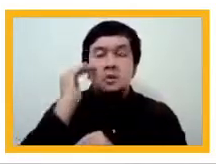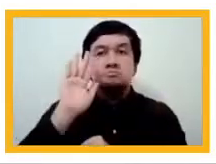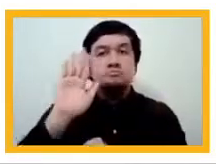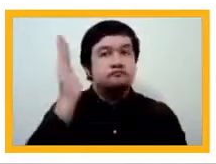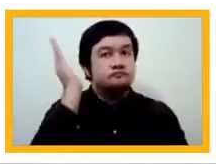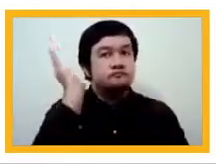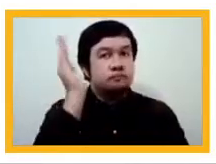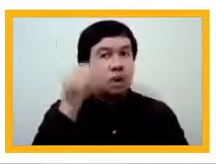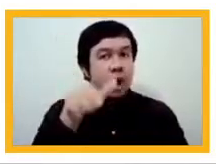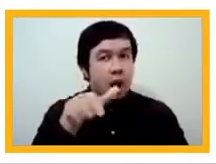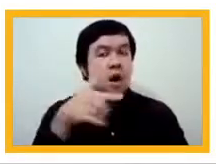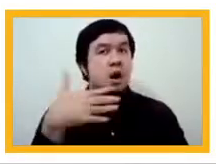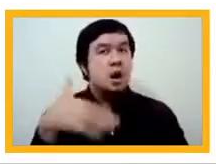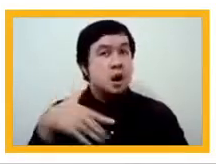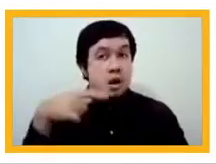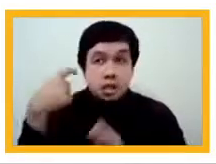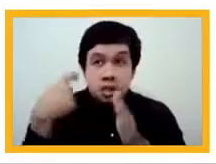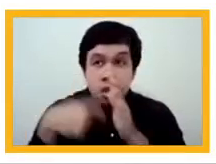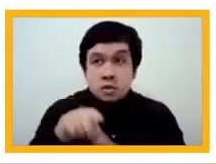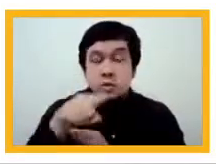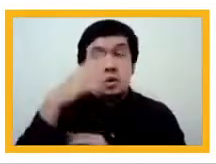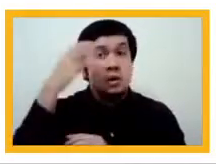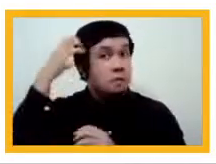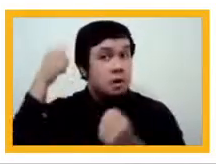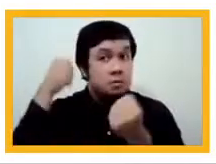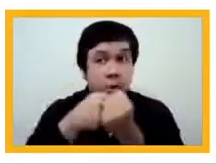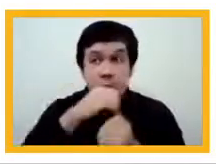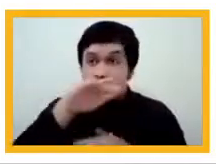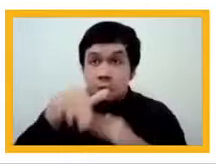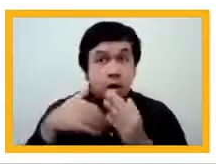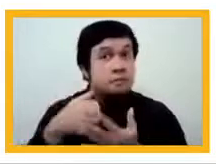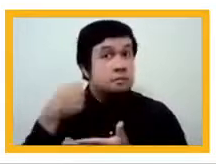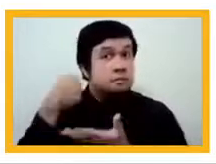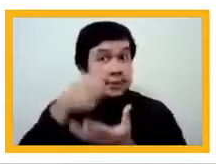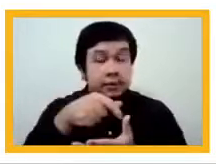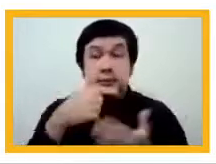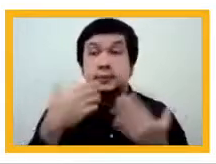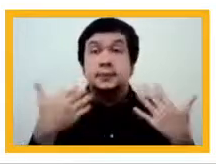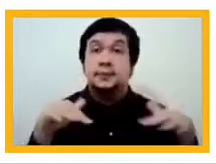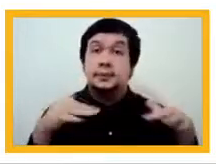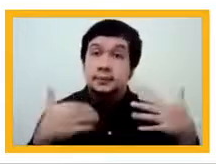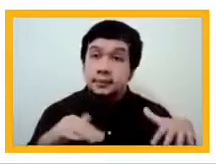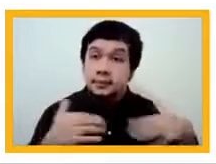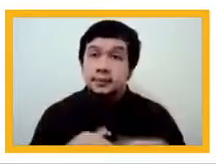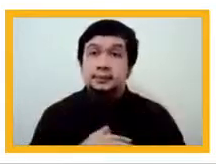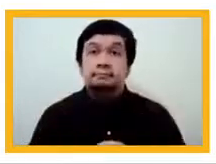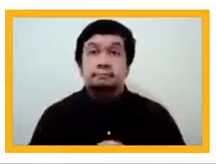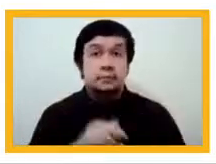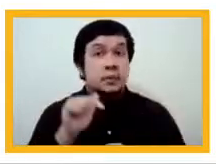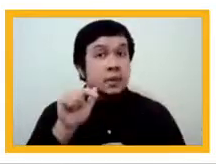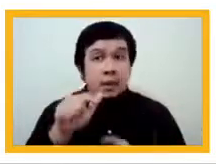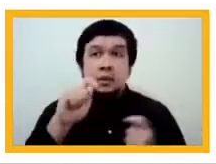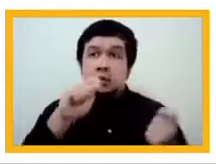have a strong initiative for change digital education. They trying to